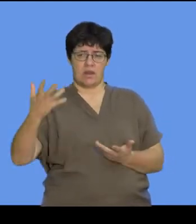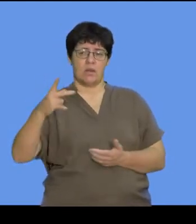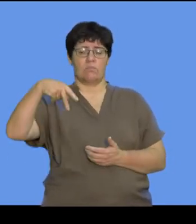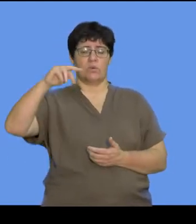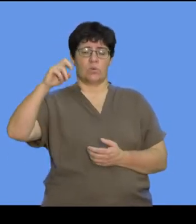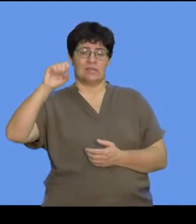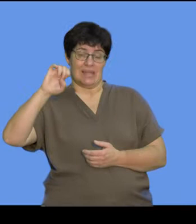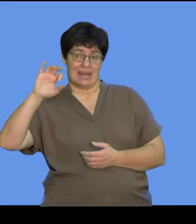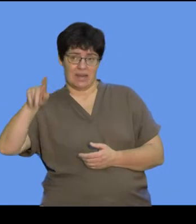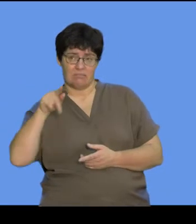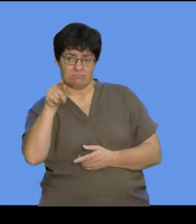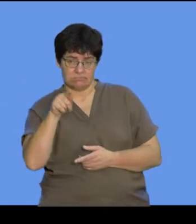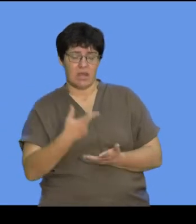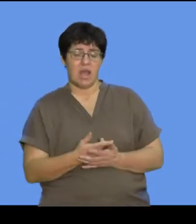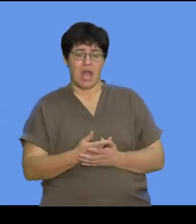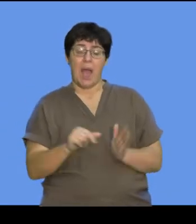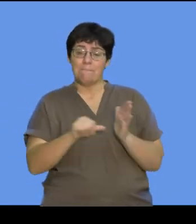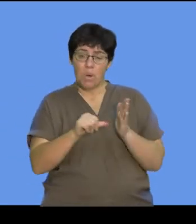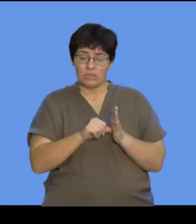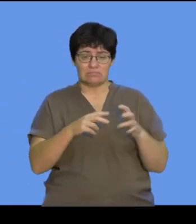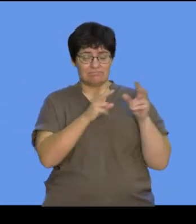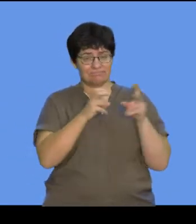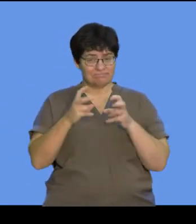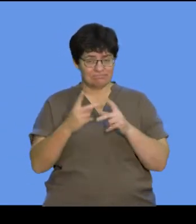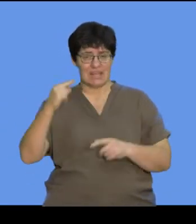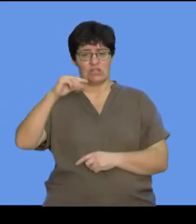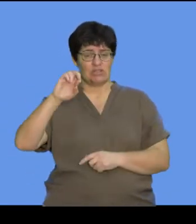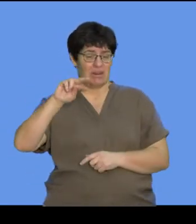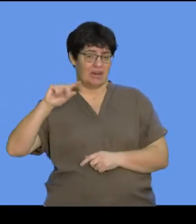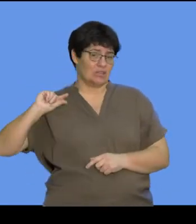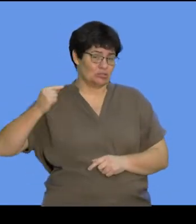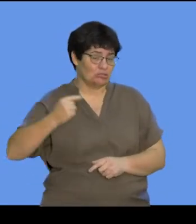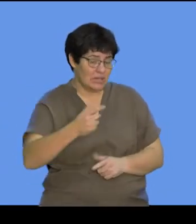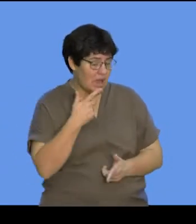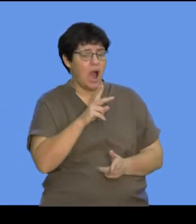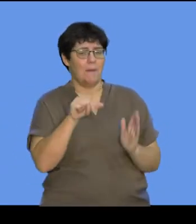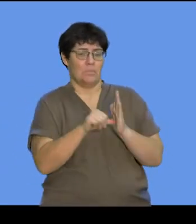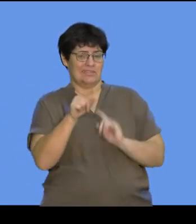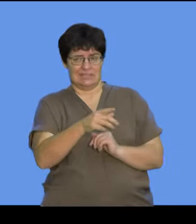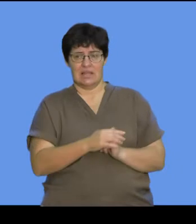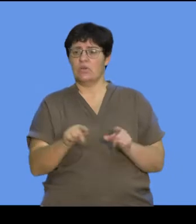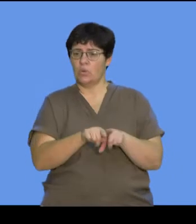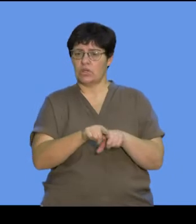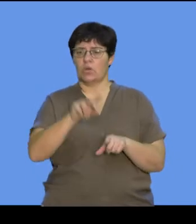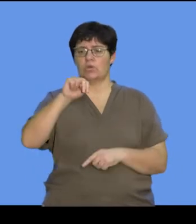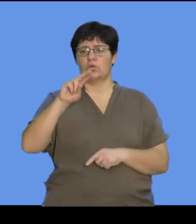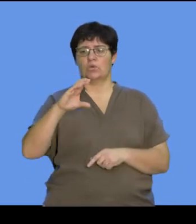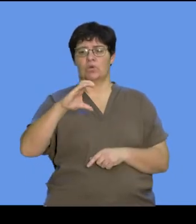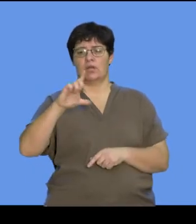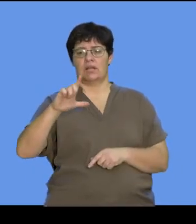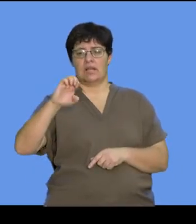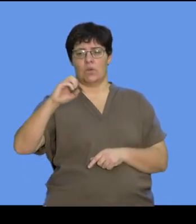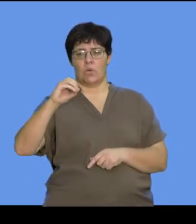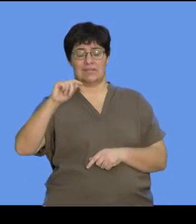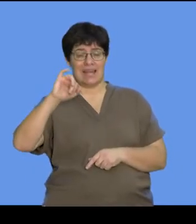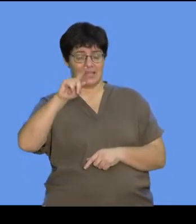concept to understanding replication is the genes and the role of genes. And we've mentioned nucleotides as the building blocks of DNA. And